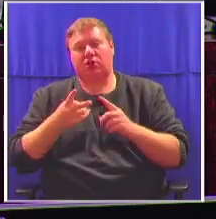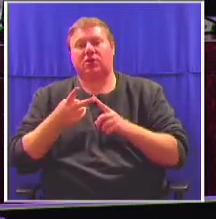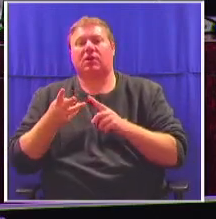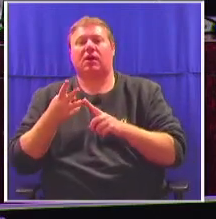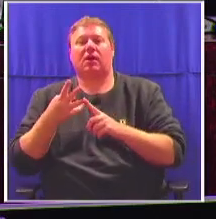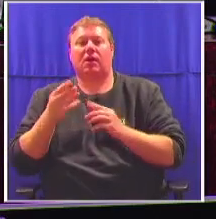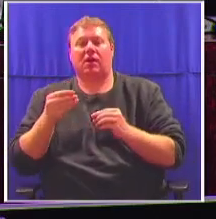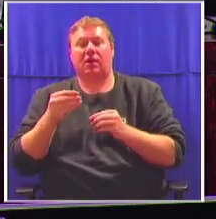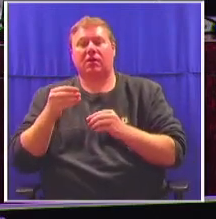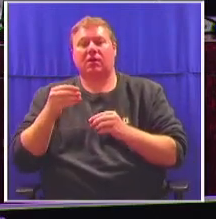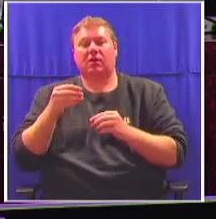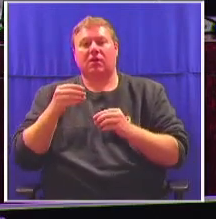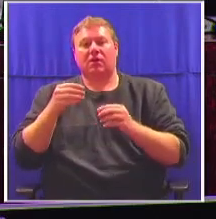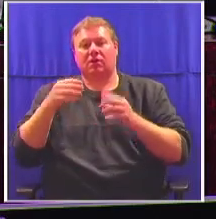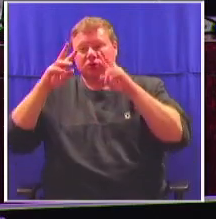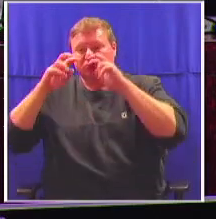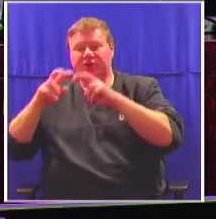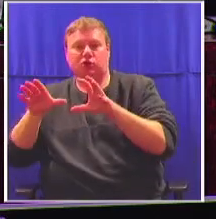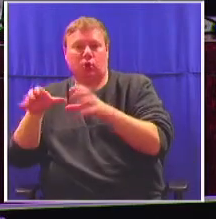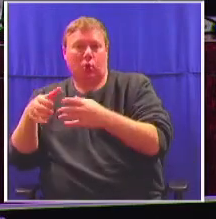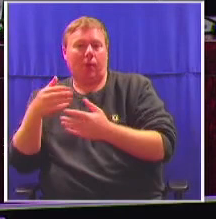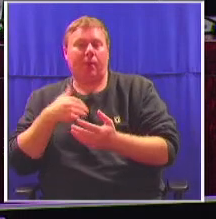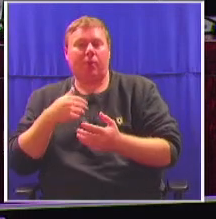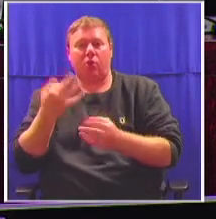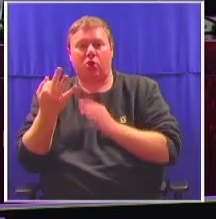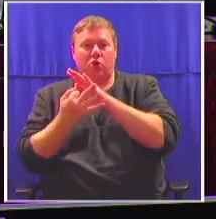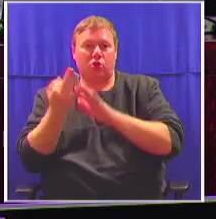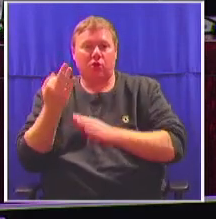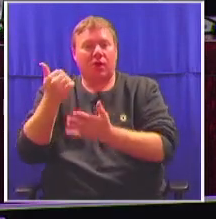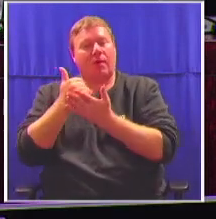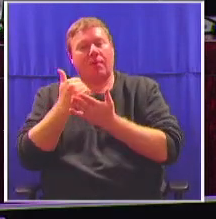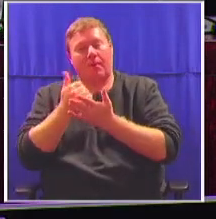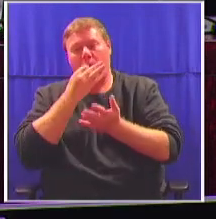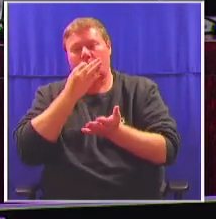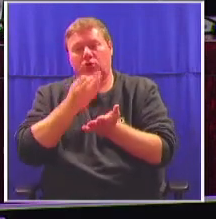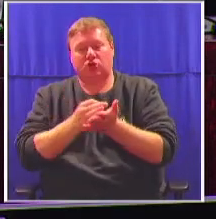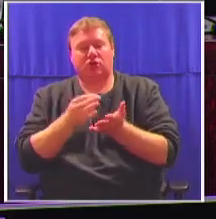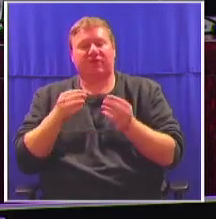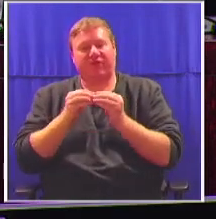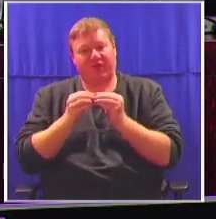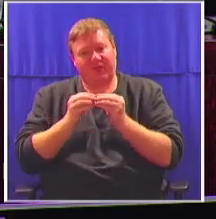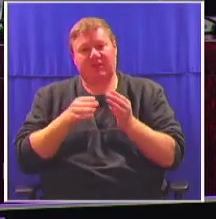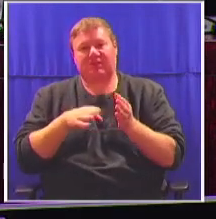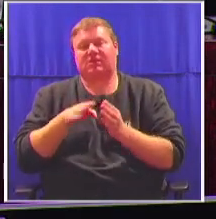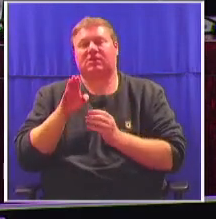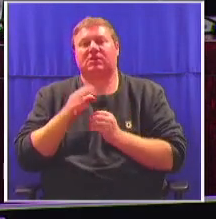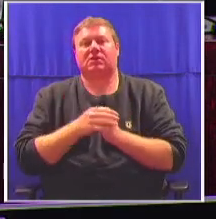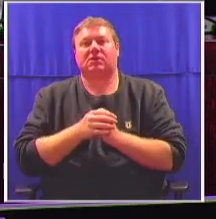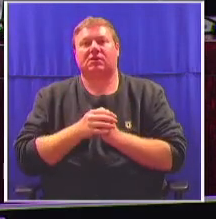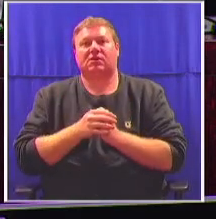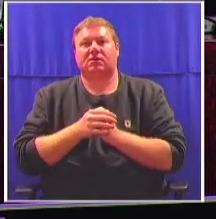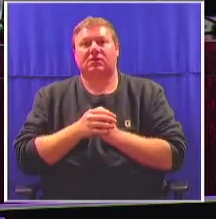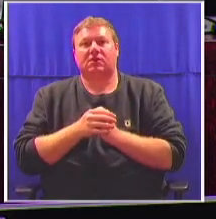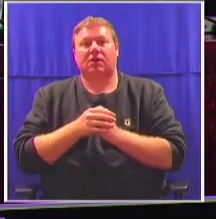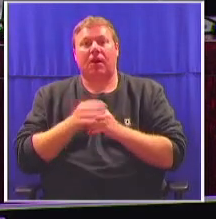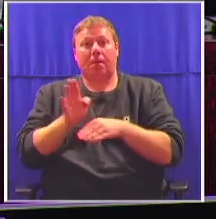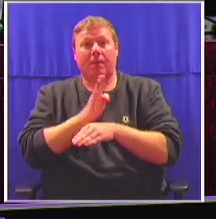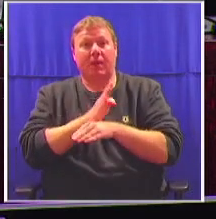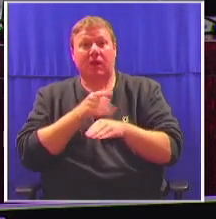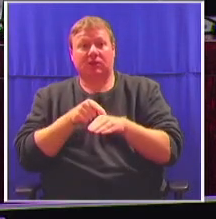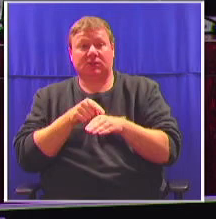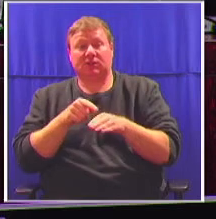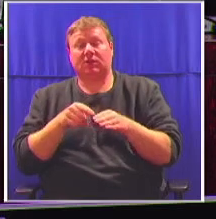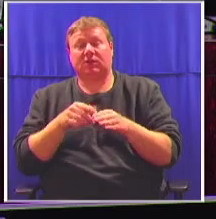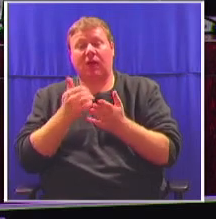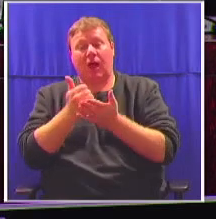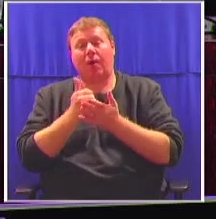for restructuring of our intelligence services. Despite progress in the